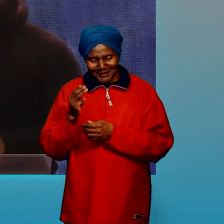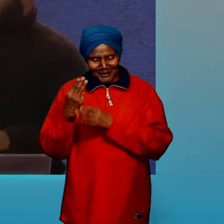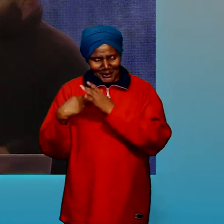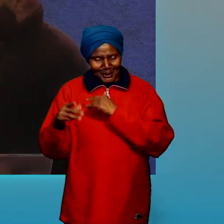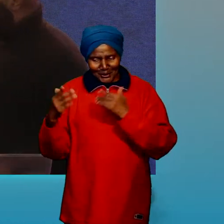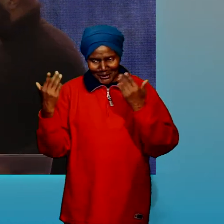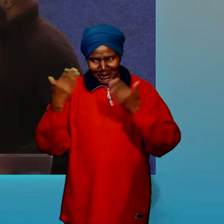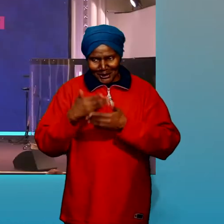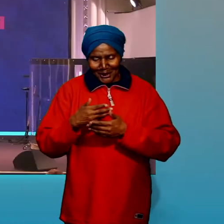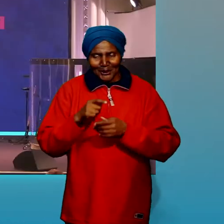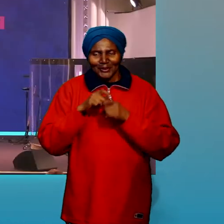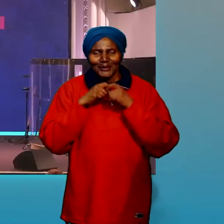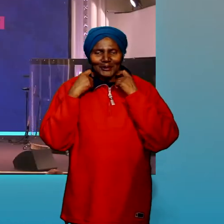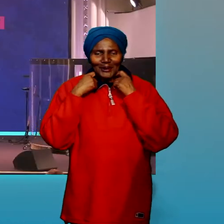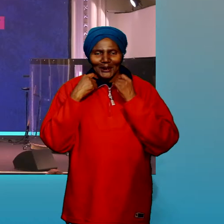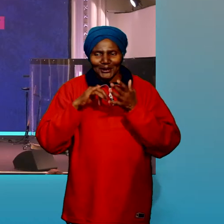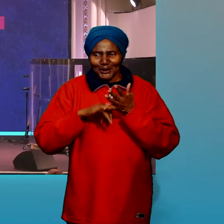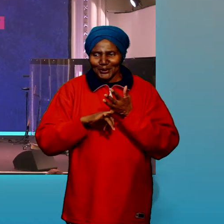message, Pastor Scott.